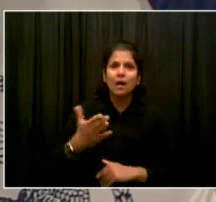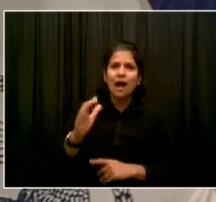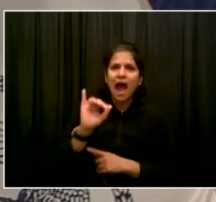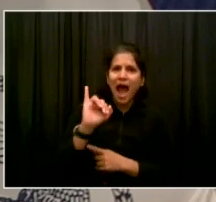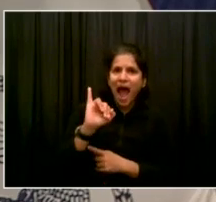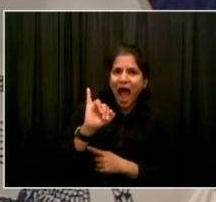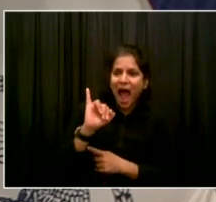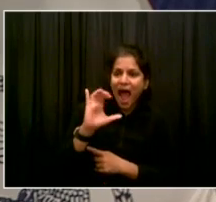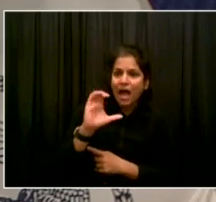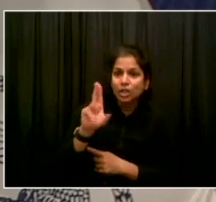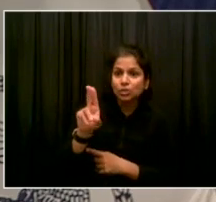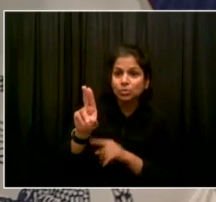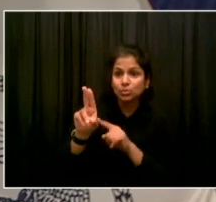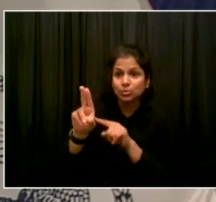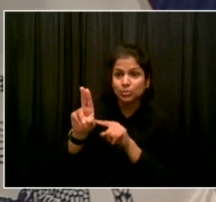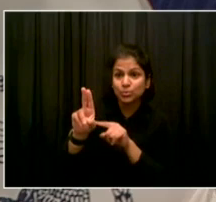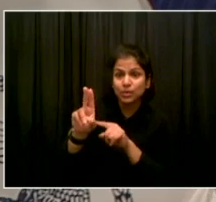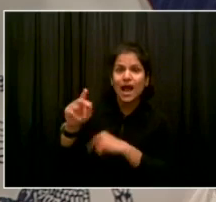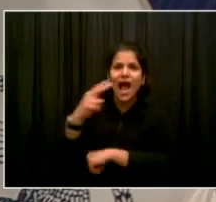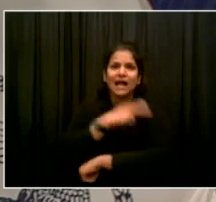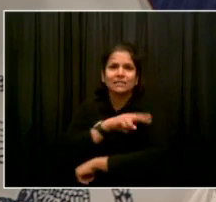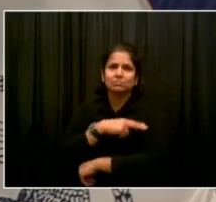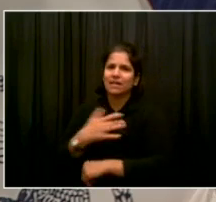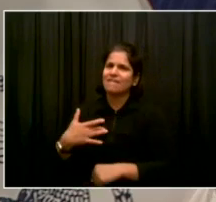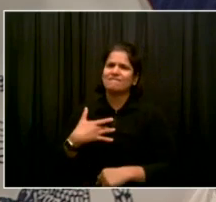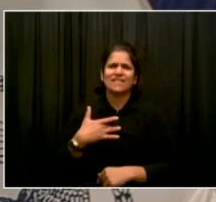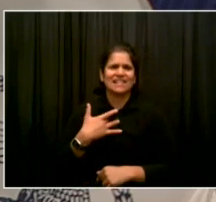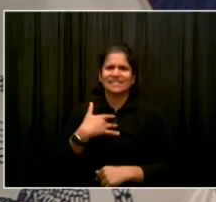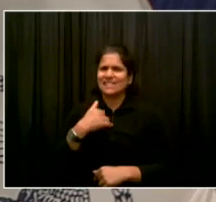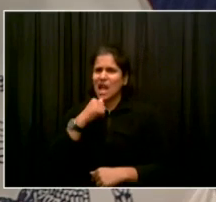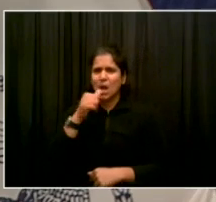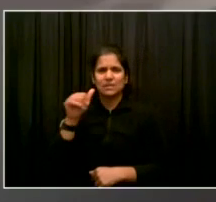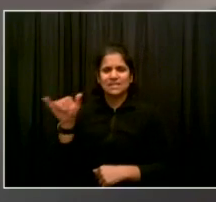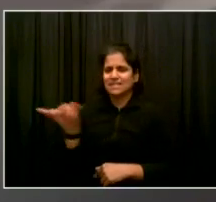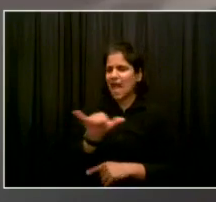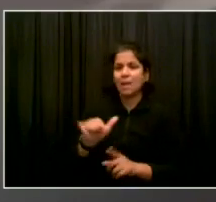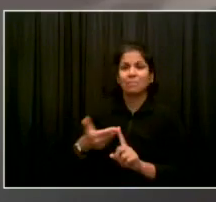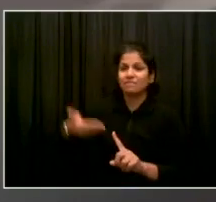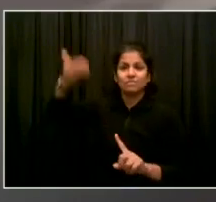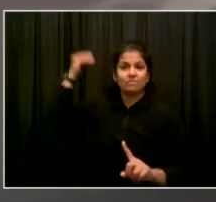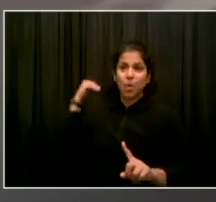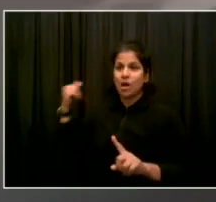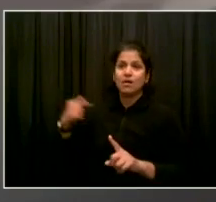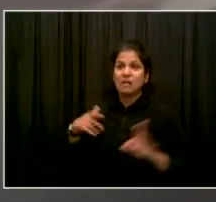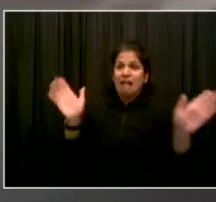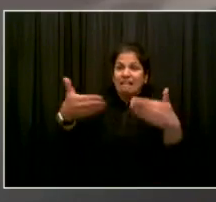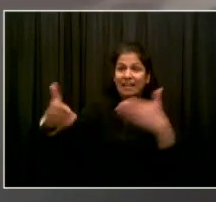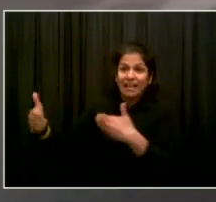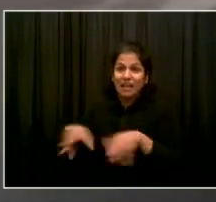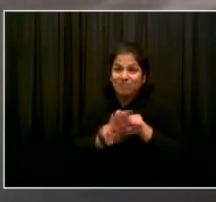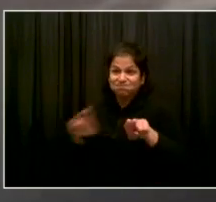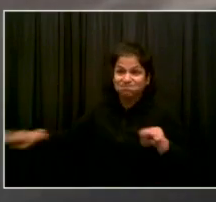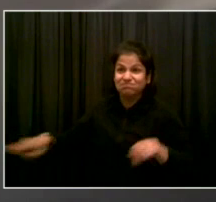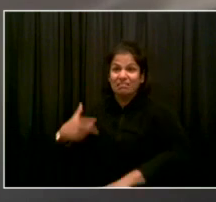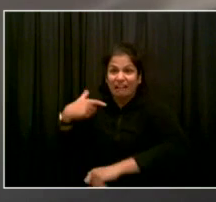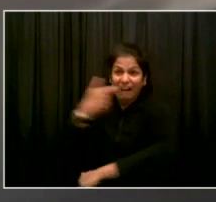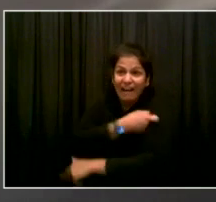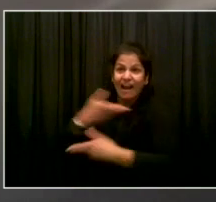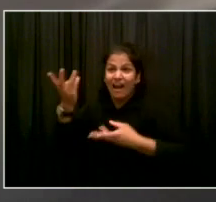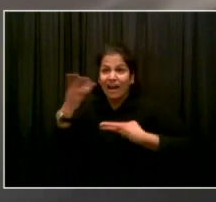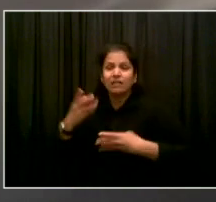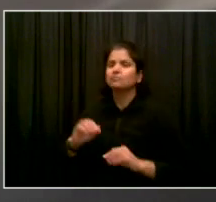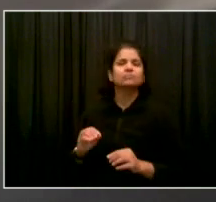to that? Yes, thank you, sir. And I think you've gotten it very well. I think that